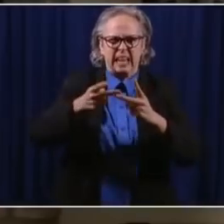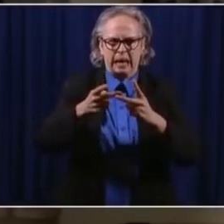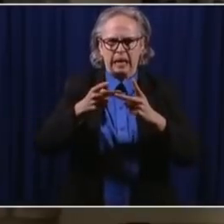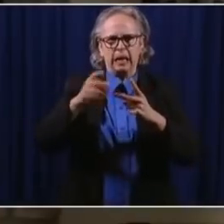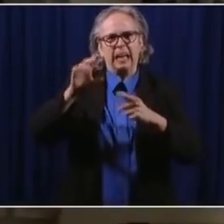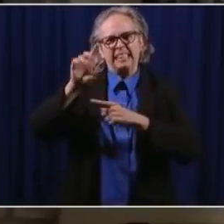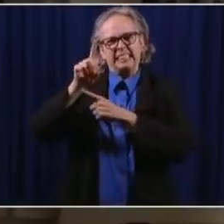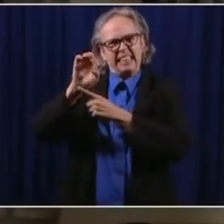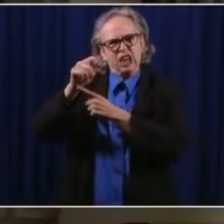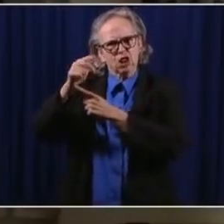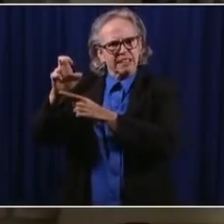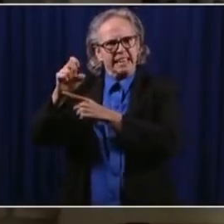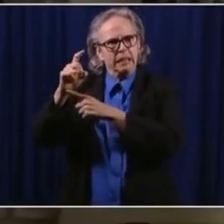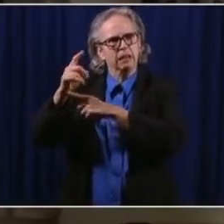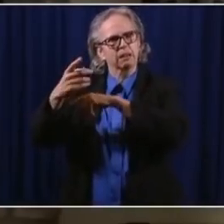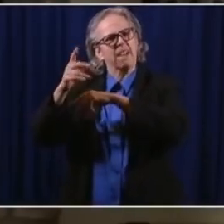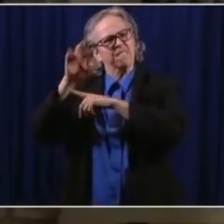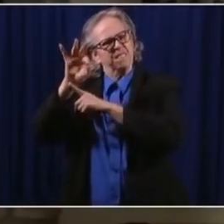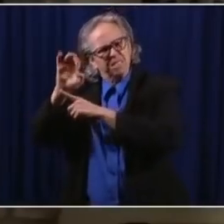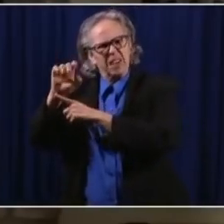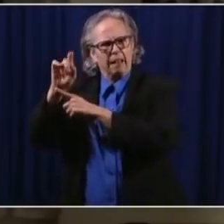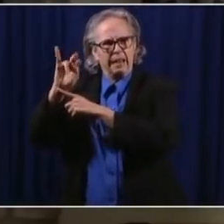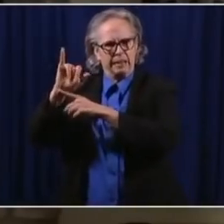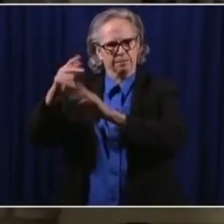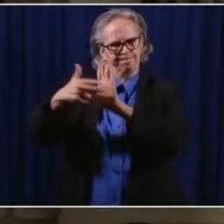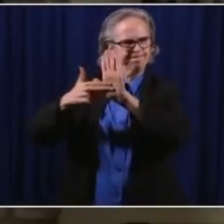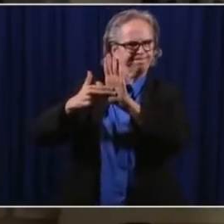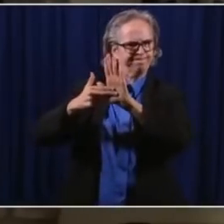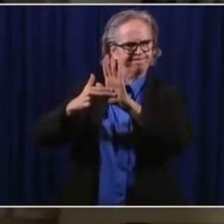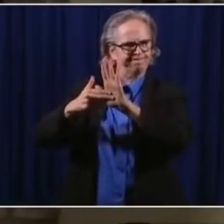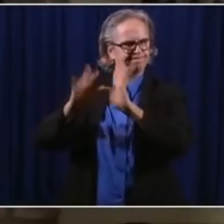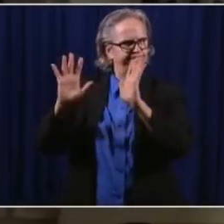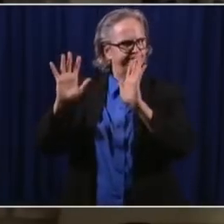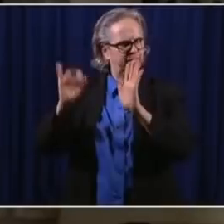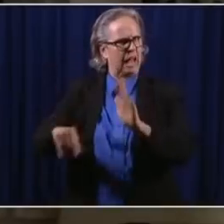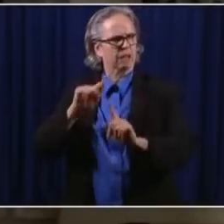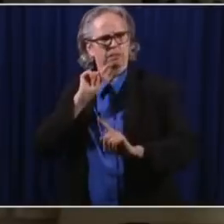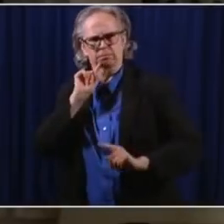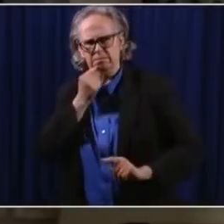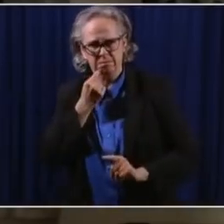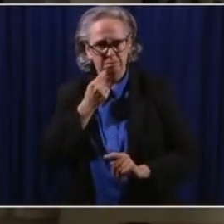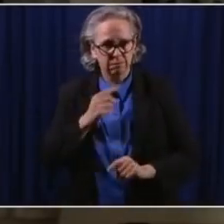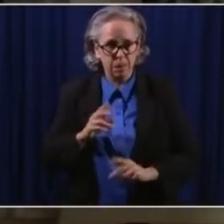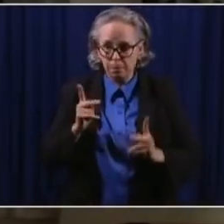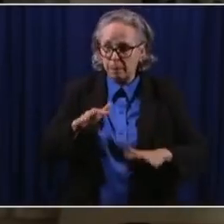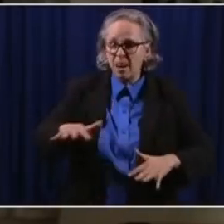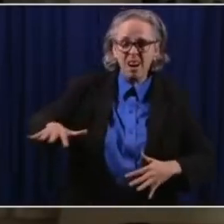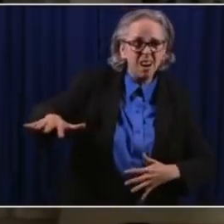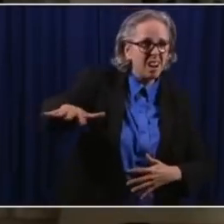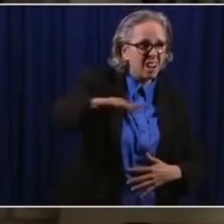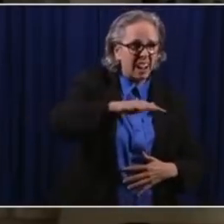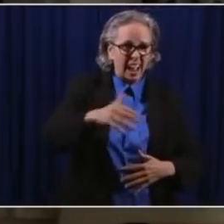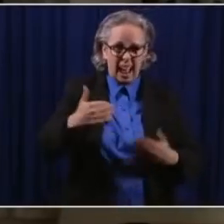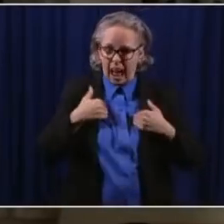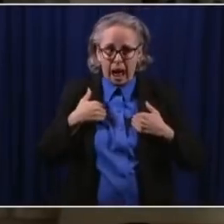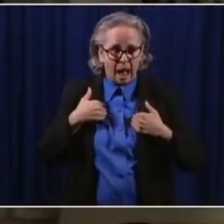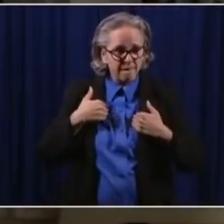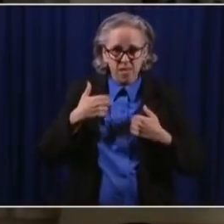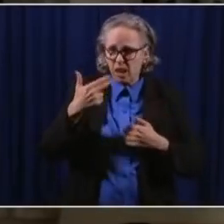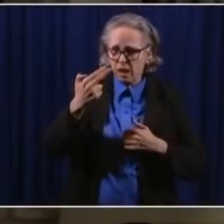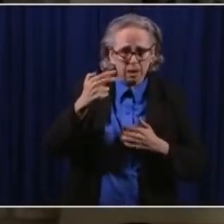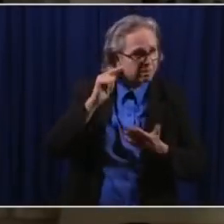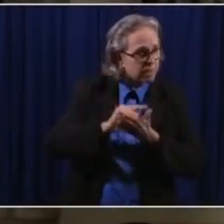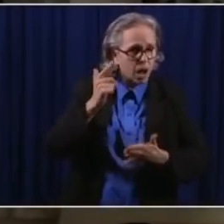line is this: those who illegally possess guns are oftentimes the ones who use them again. Ohio's failure